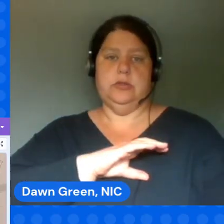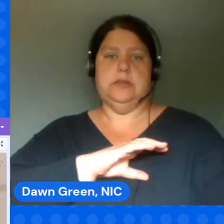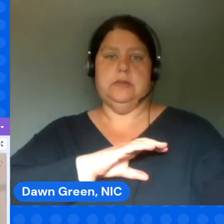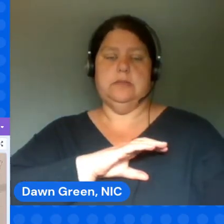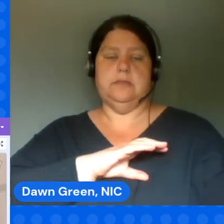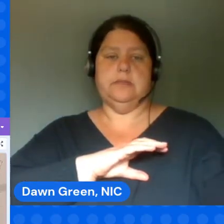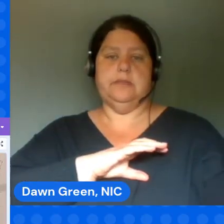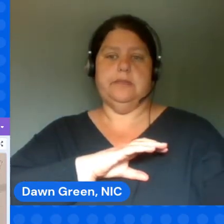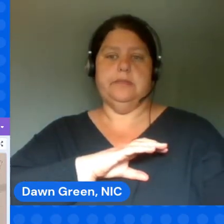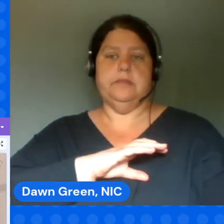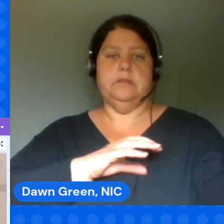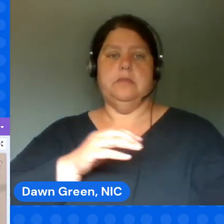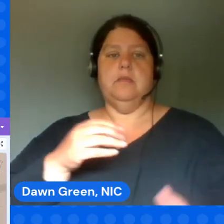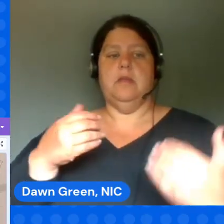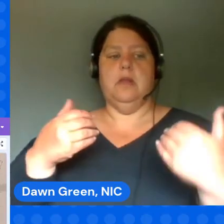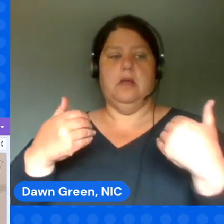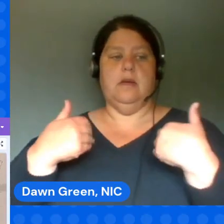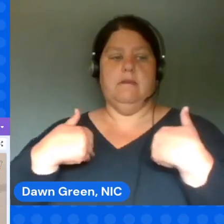There's